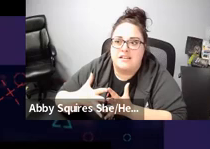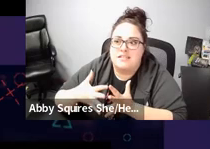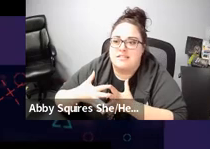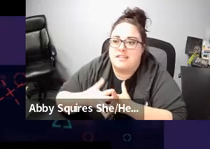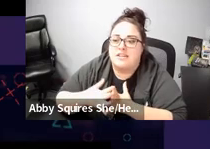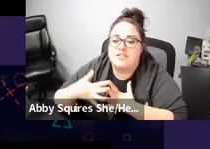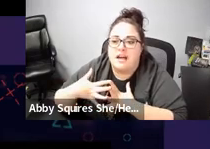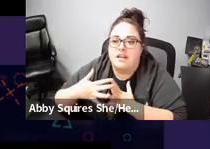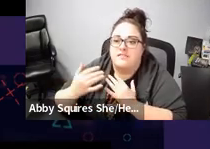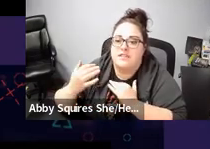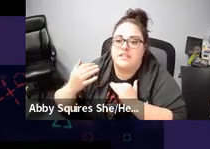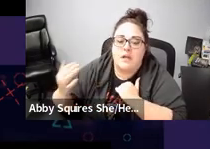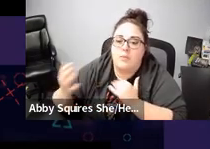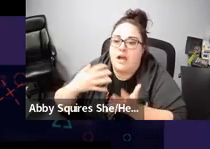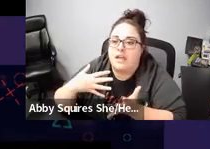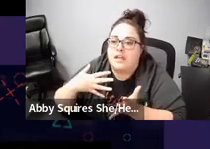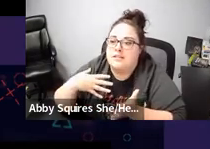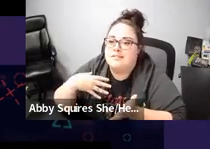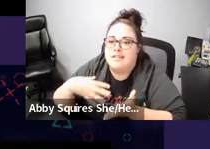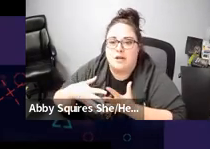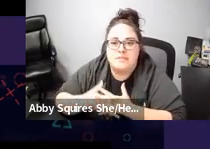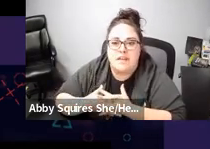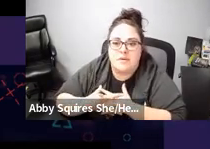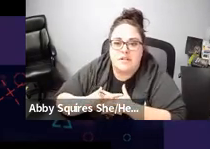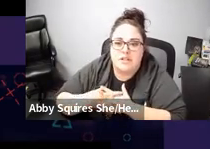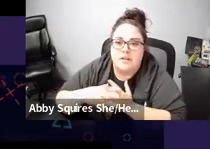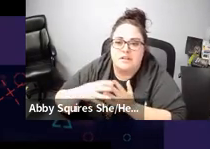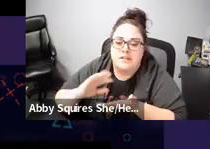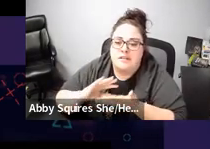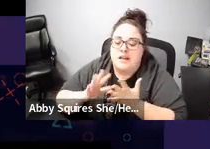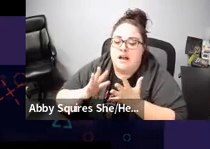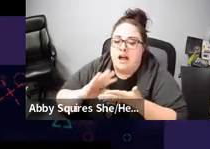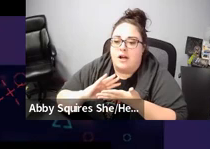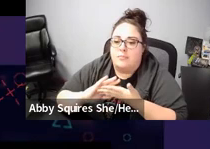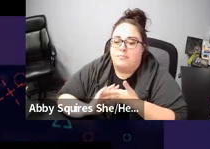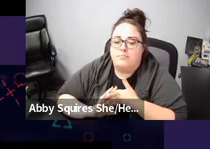some of that, because yeah, there's a lot of DIY setups that you can do. And